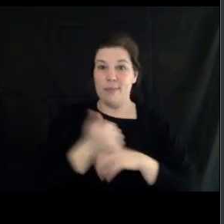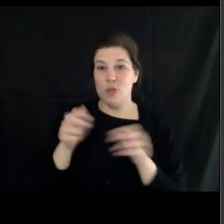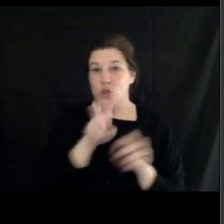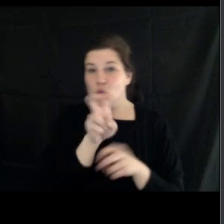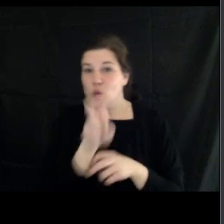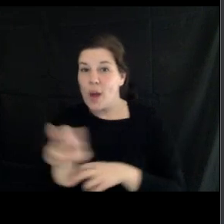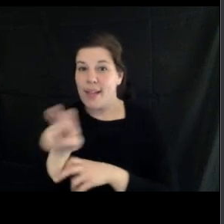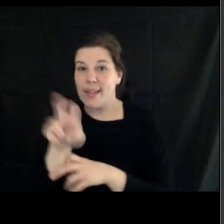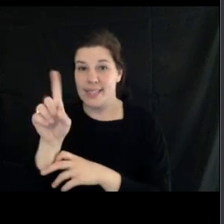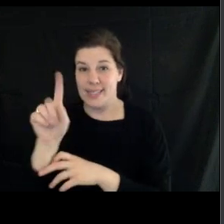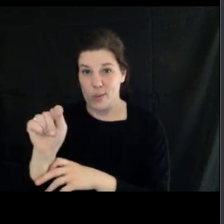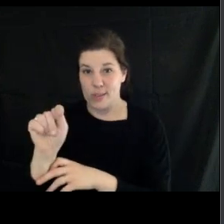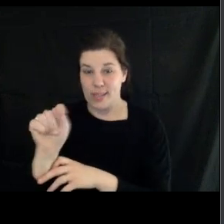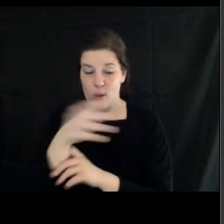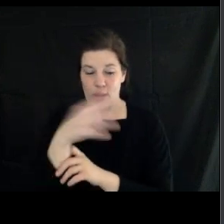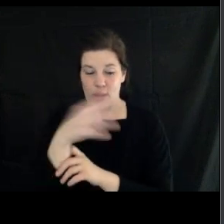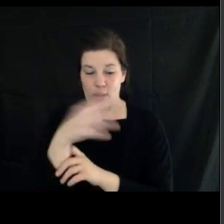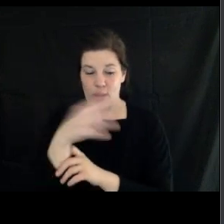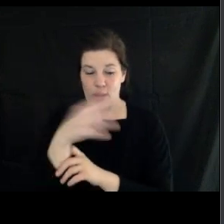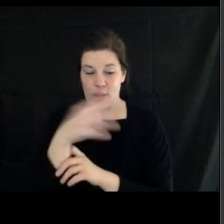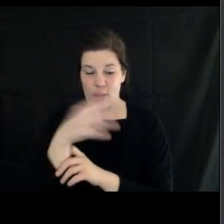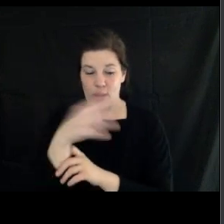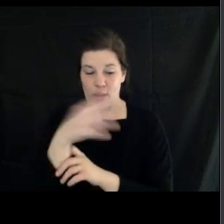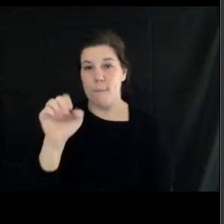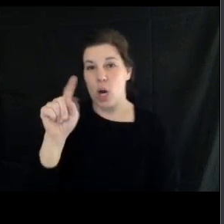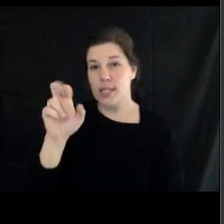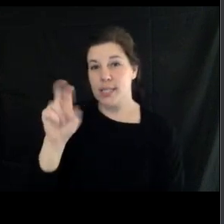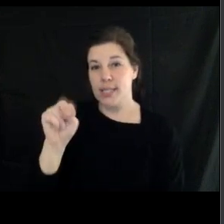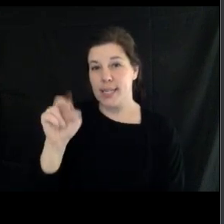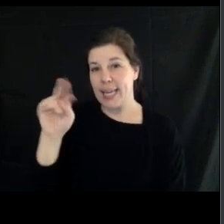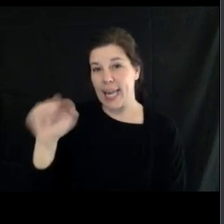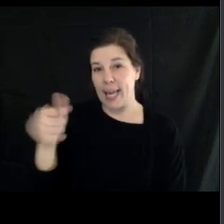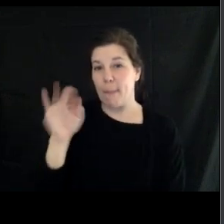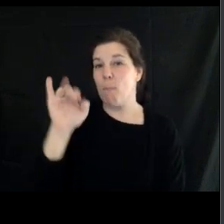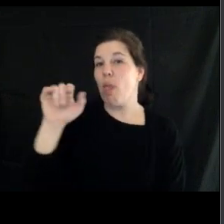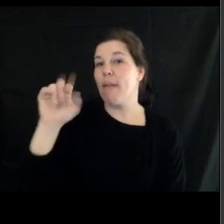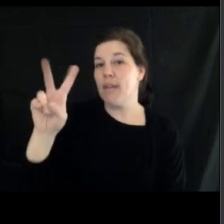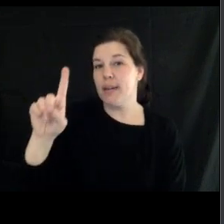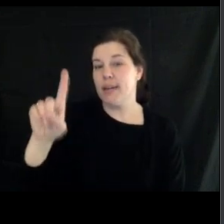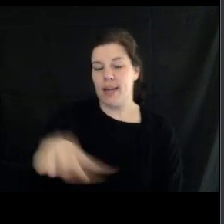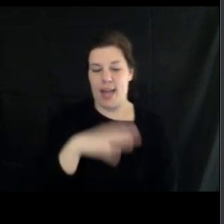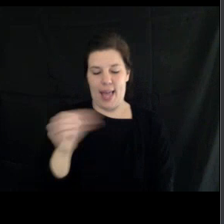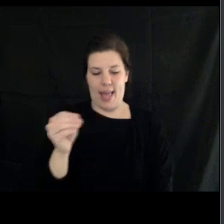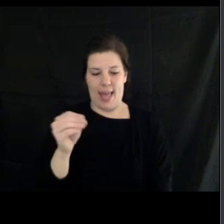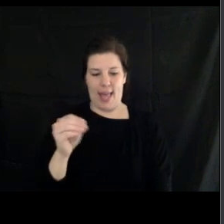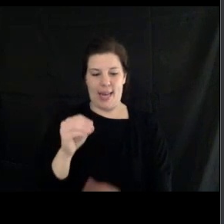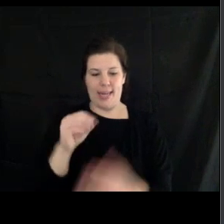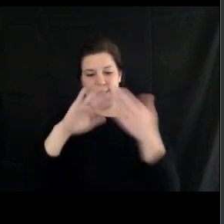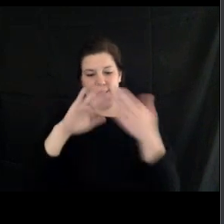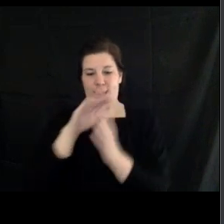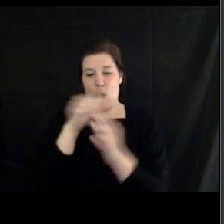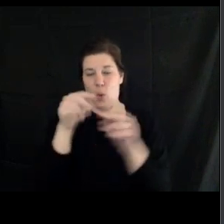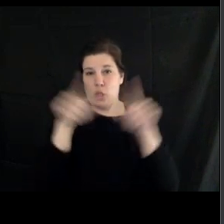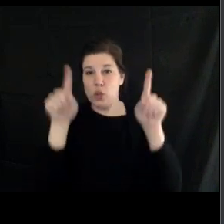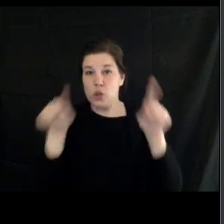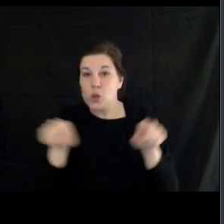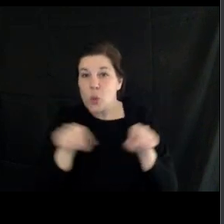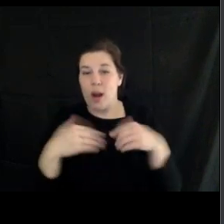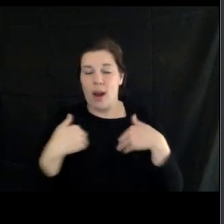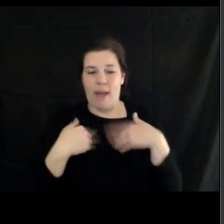as along Martin King Jr. Boulevard, and integration of historic elements into the town square redevelopment project, including